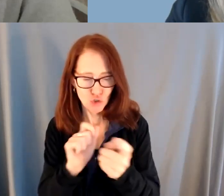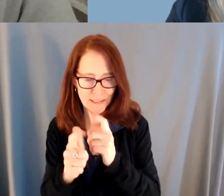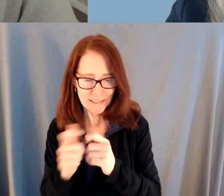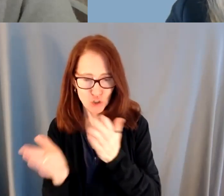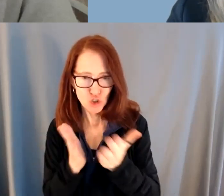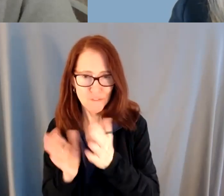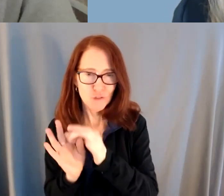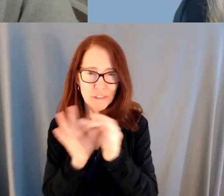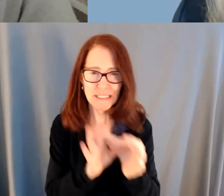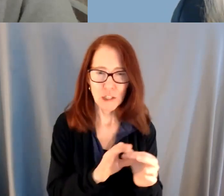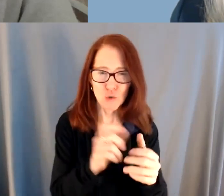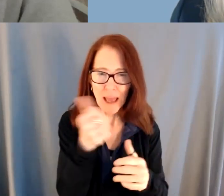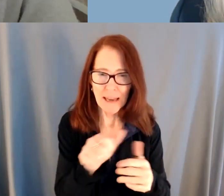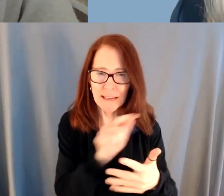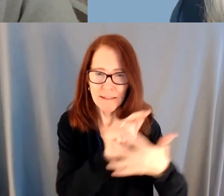these laws?